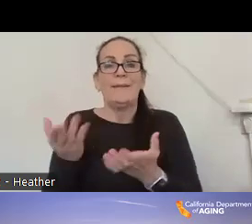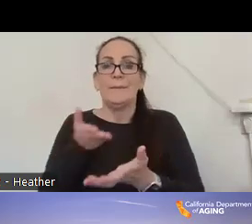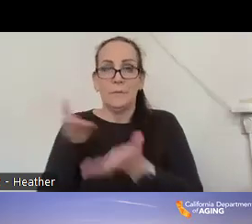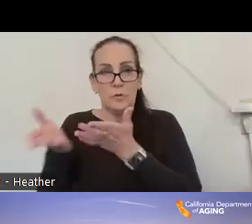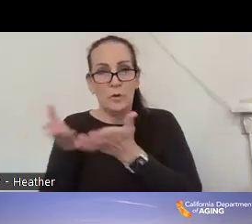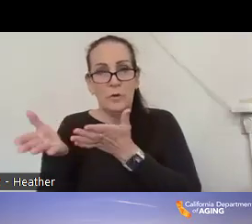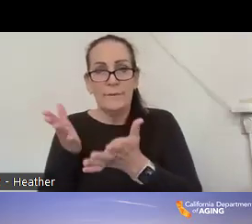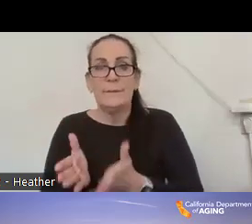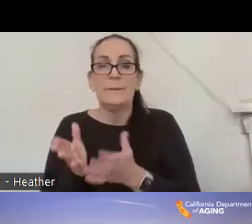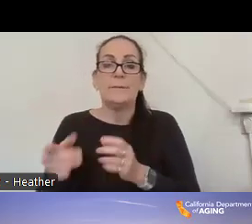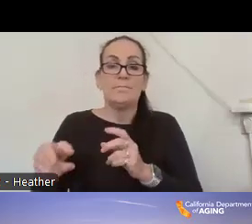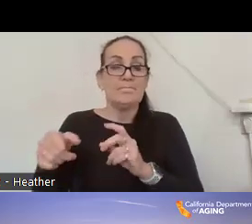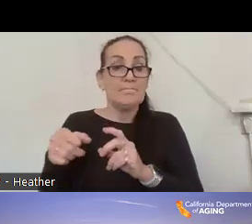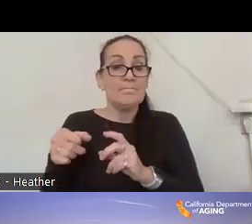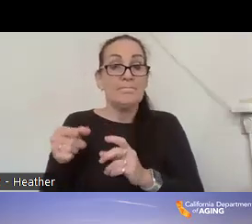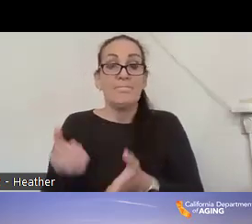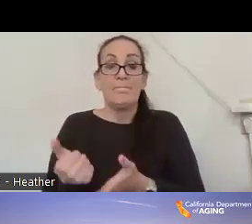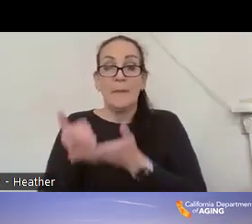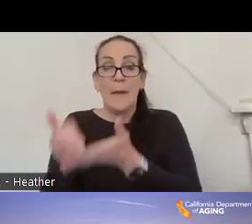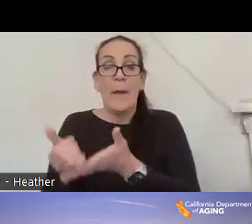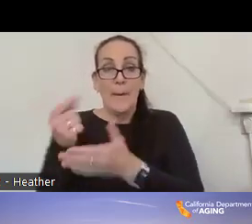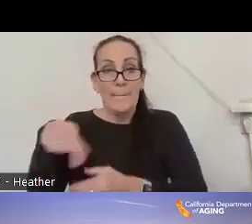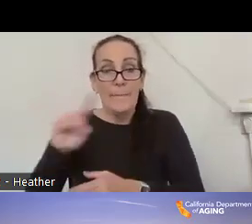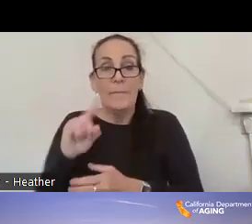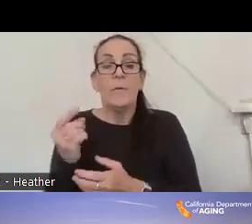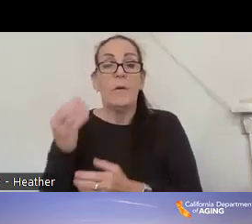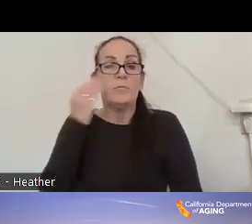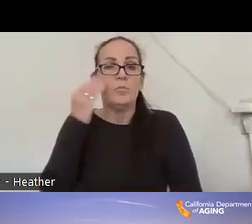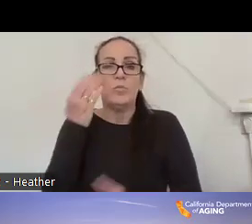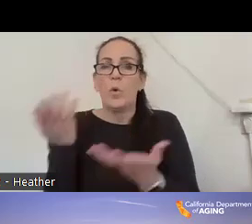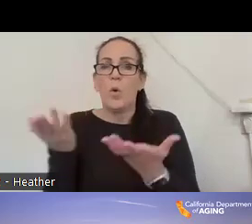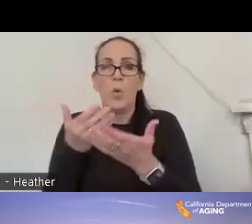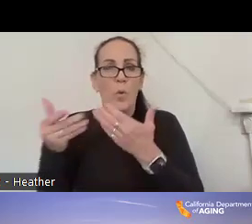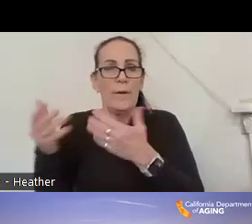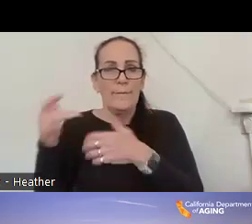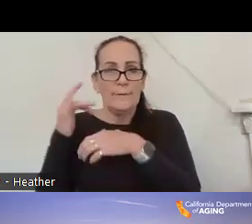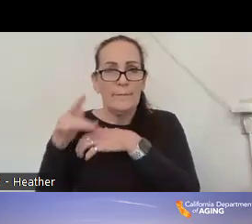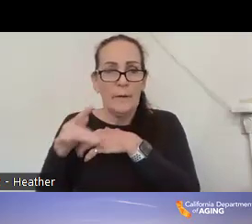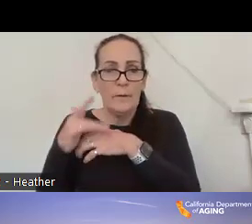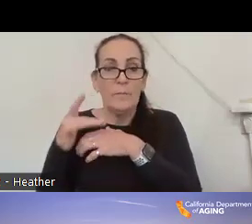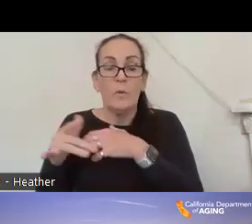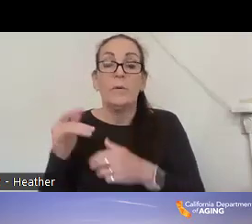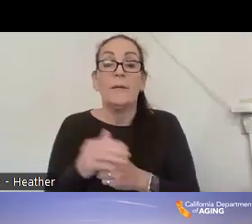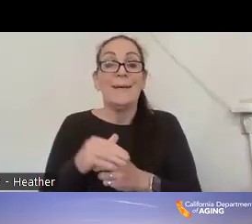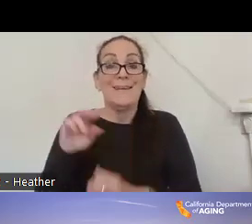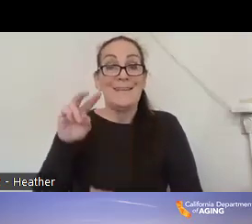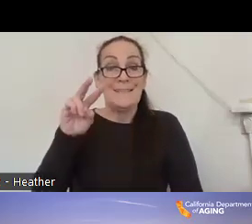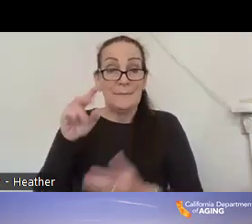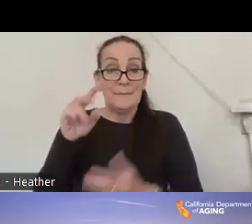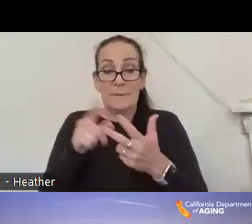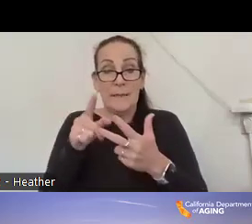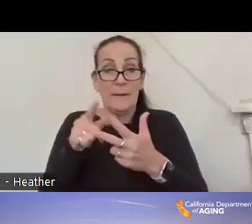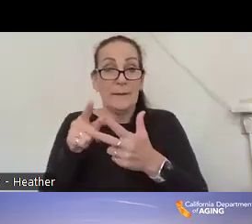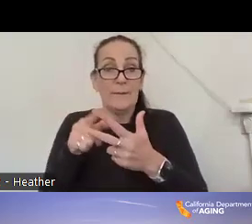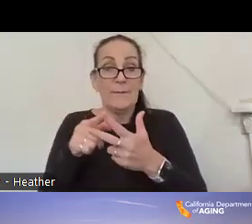pathways are available, as well as caregiver support services. The second objective is the navigation